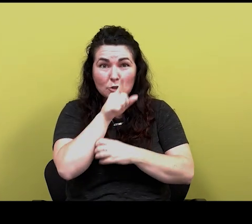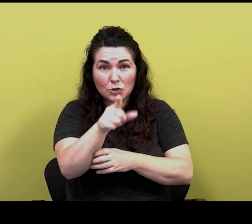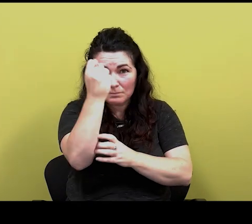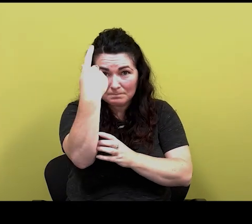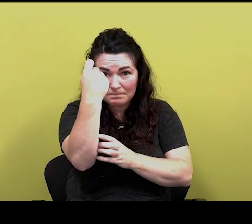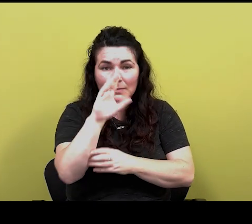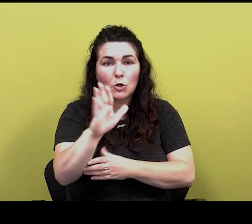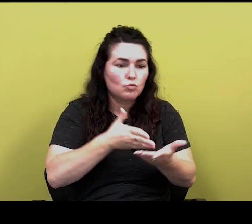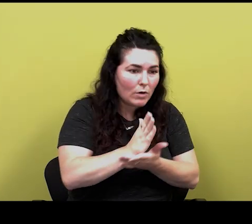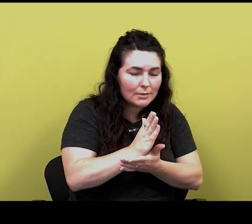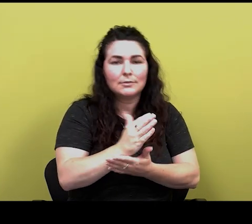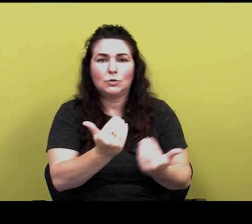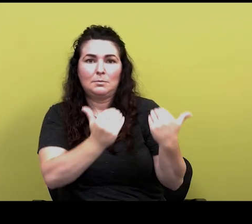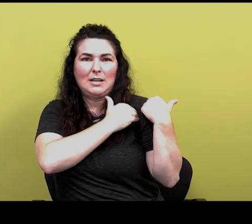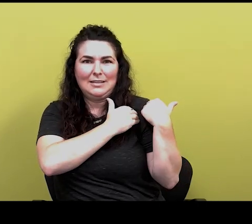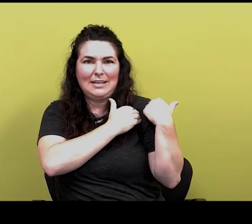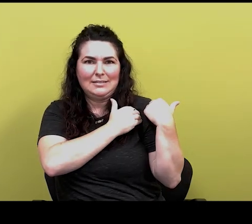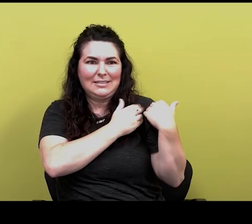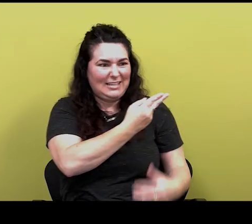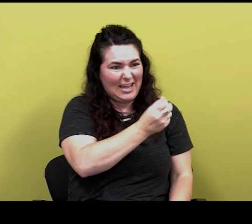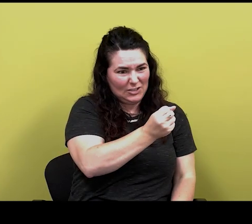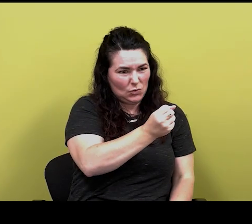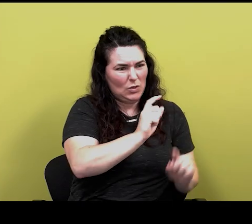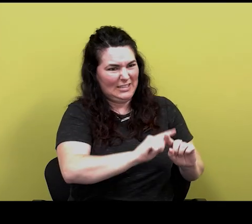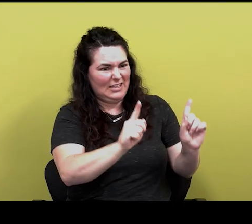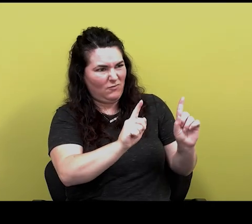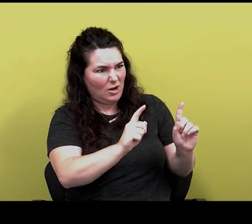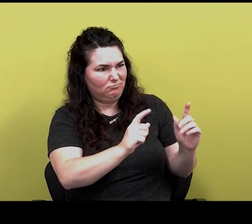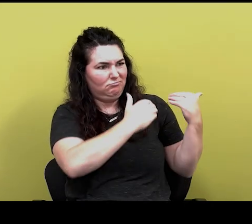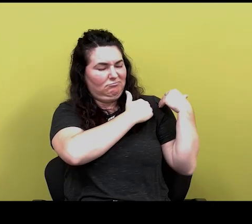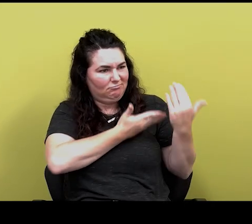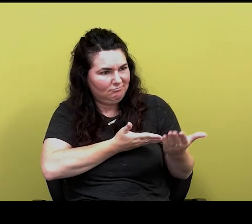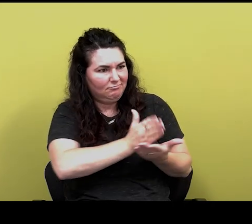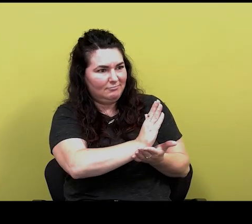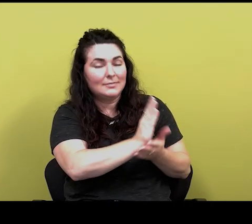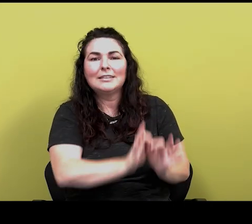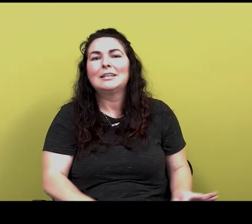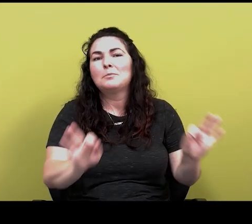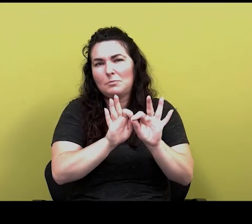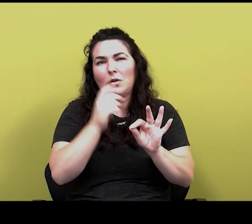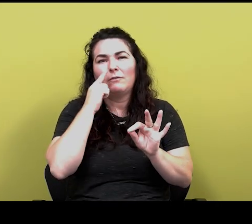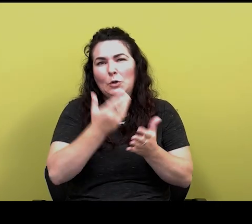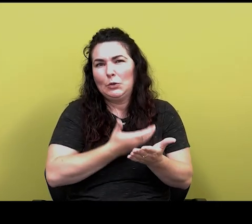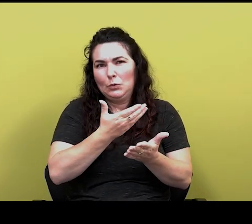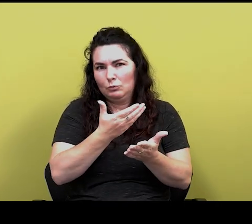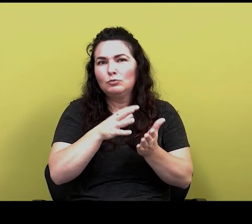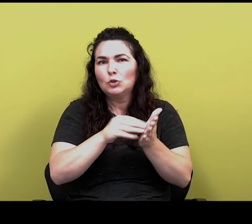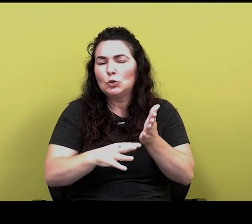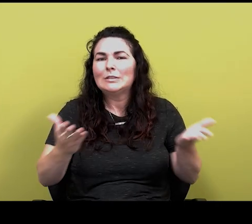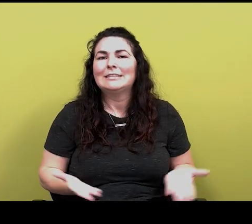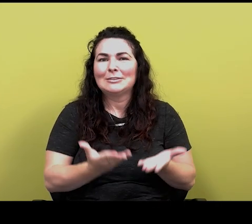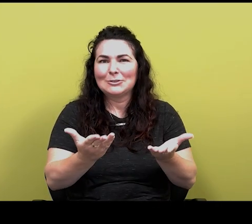and responsibilities and how they differ from high school is an important step as a new Buckeye, especially for students with disabilities.